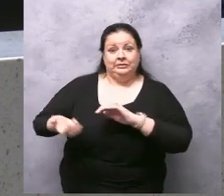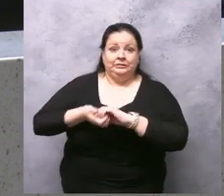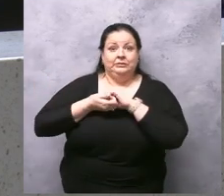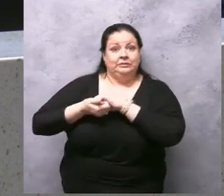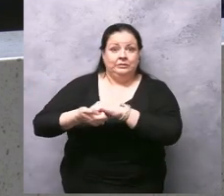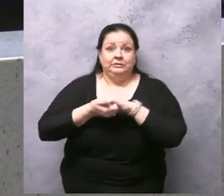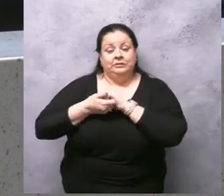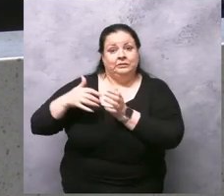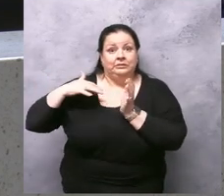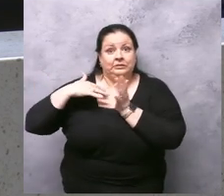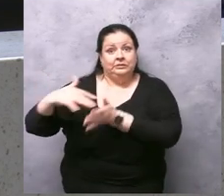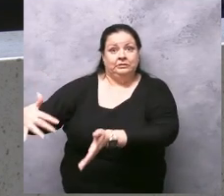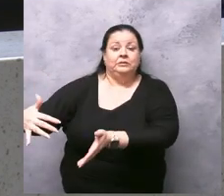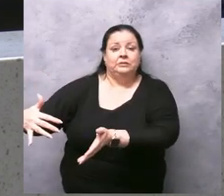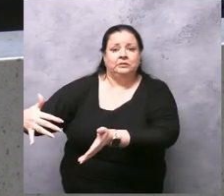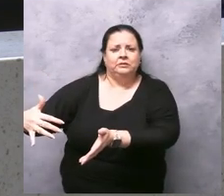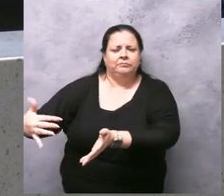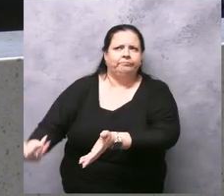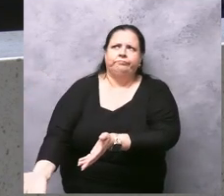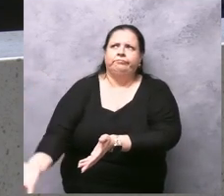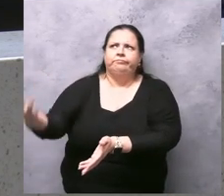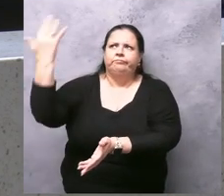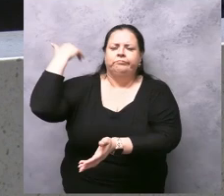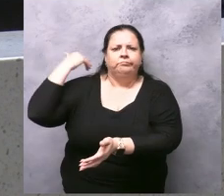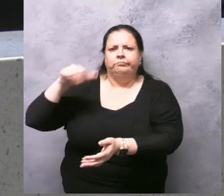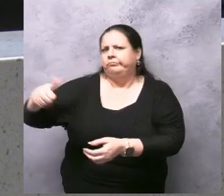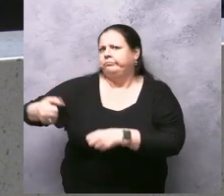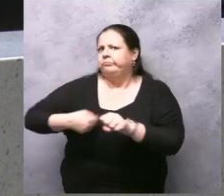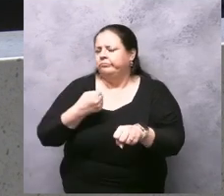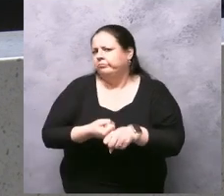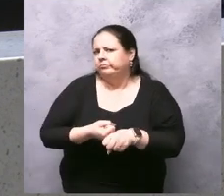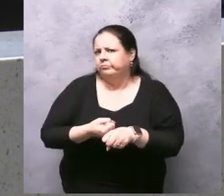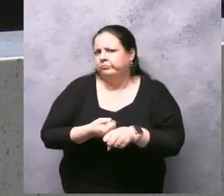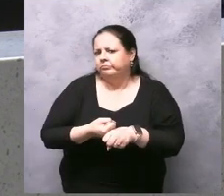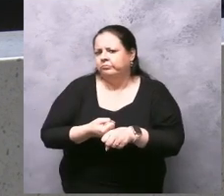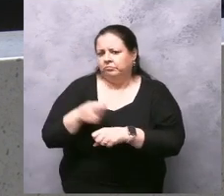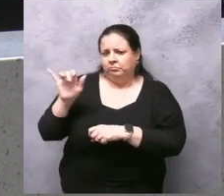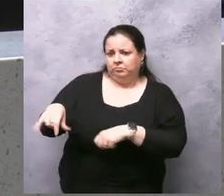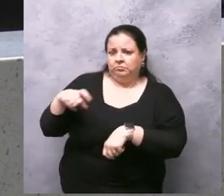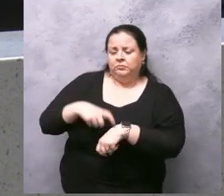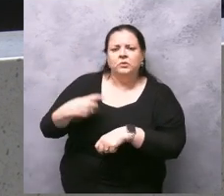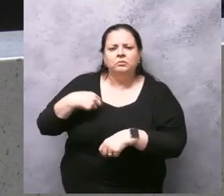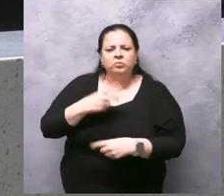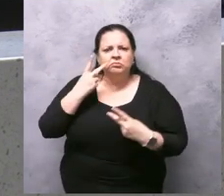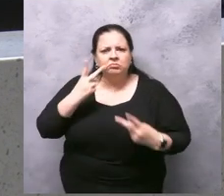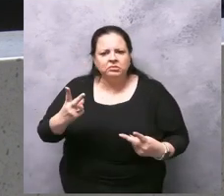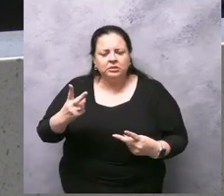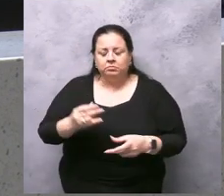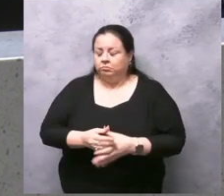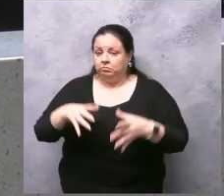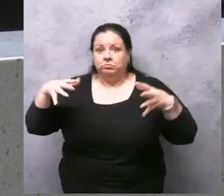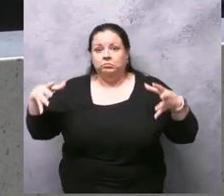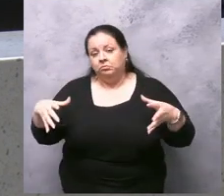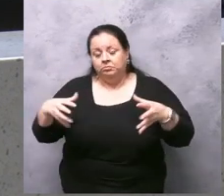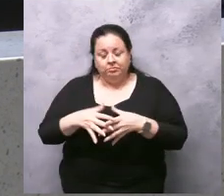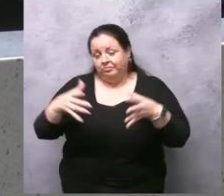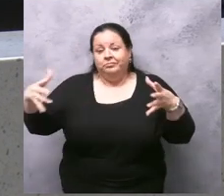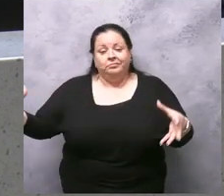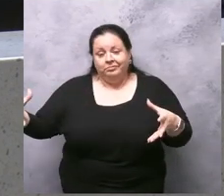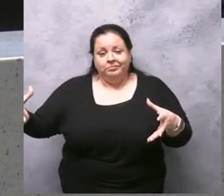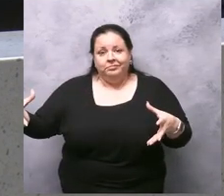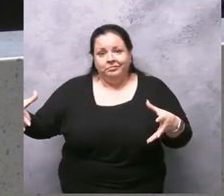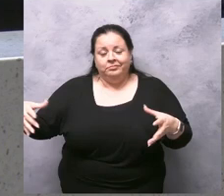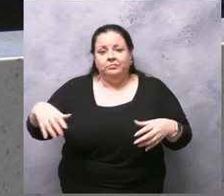with your firm goes back roughly a decade, but during that time we've seen such explosive growth.